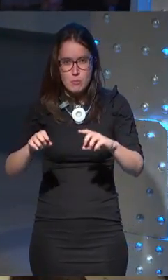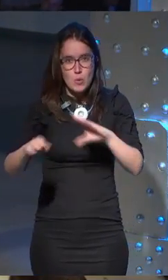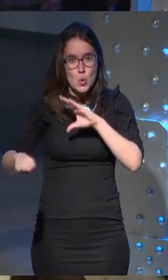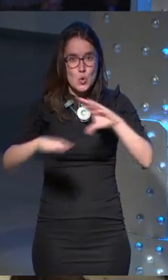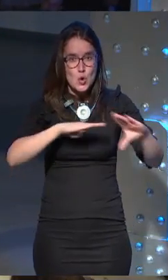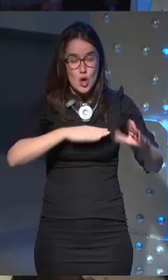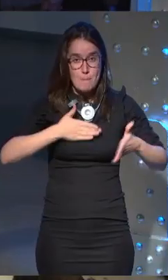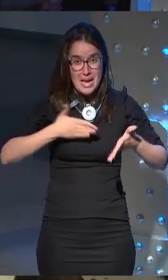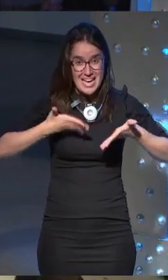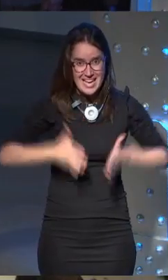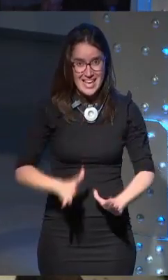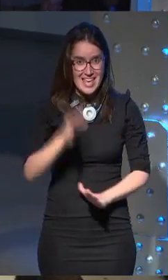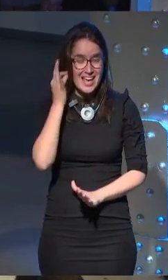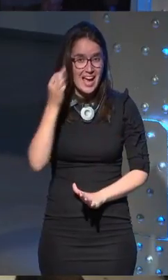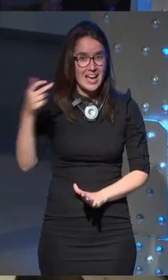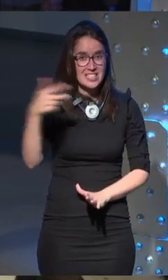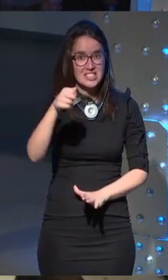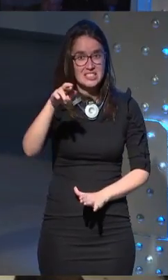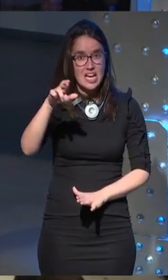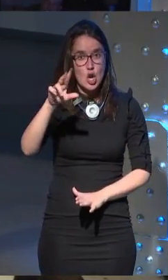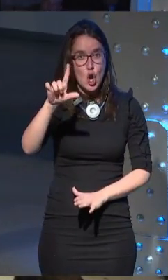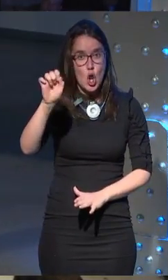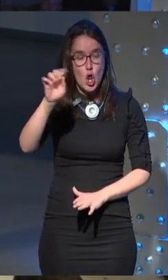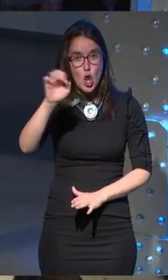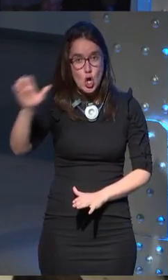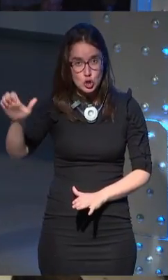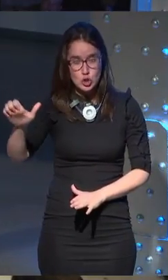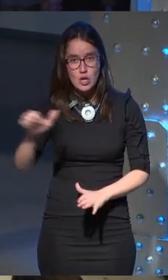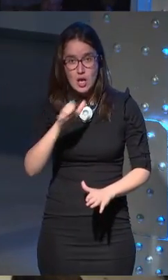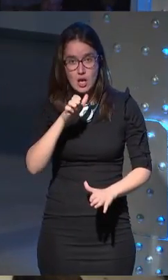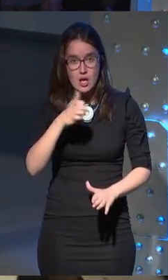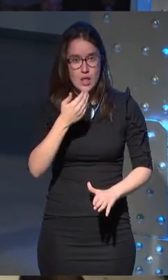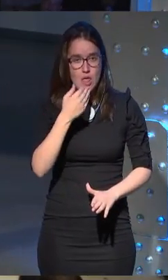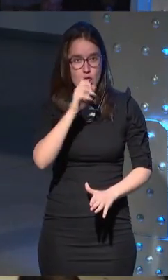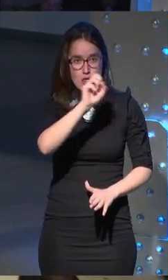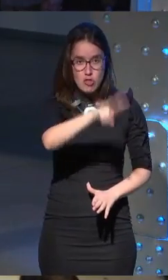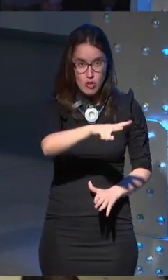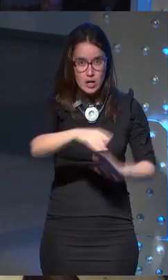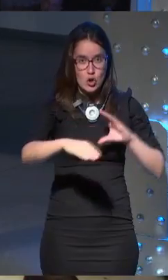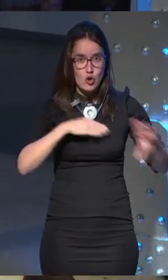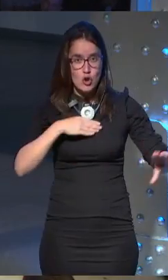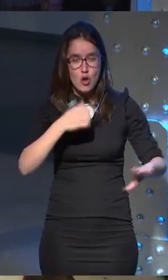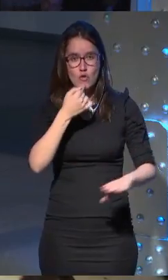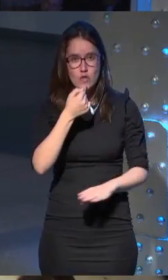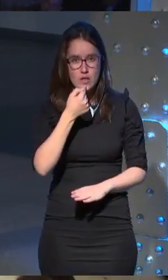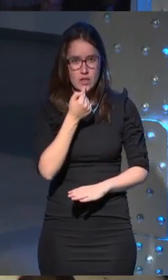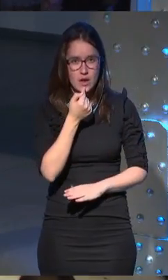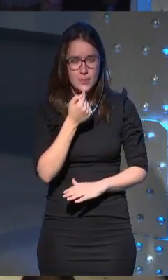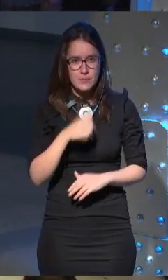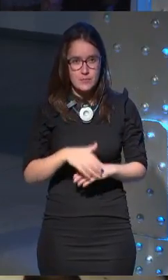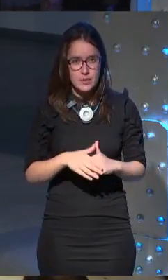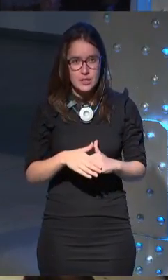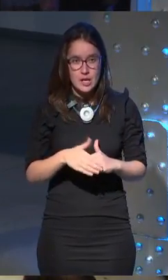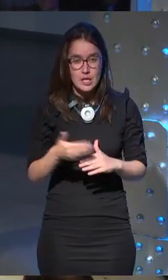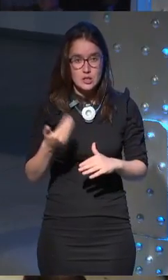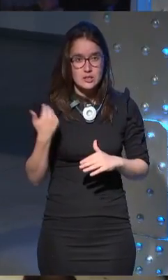Charlotte's teacher. Charlotte was 12, and the email said how Charlotte was made the captain of the team